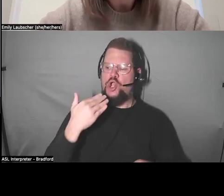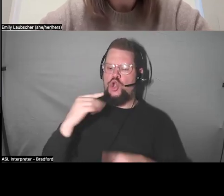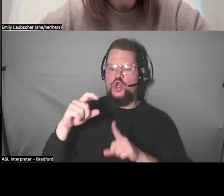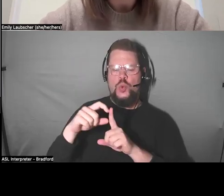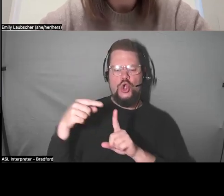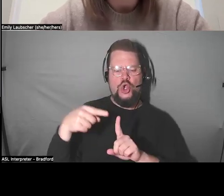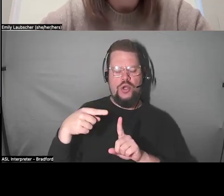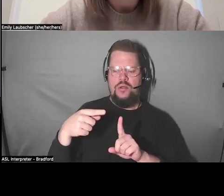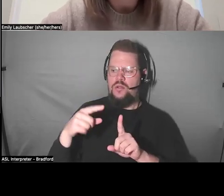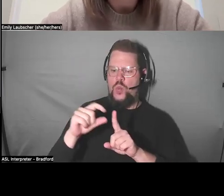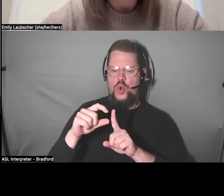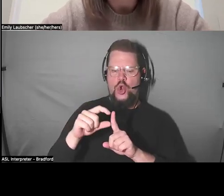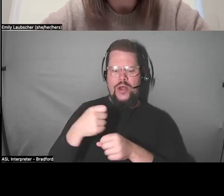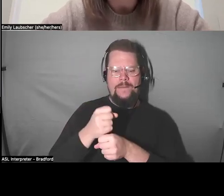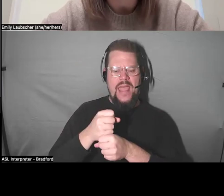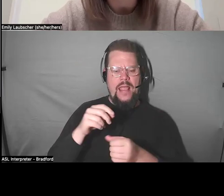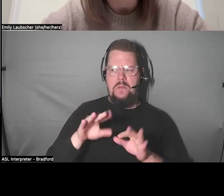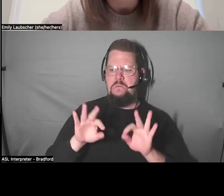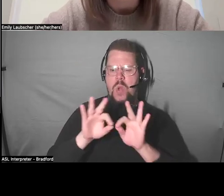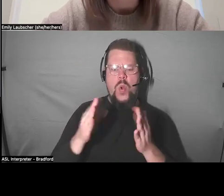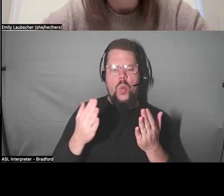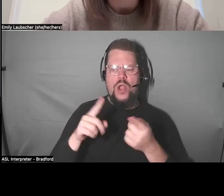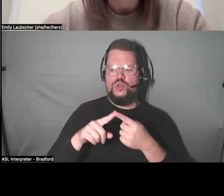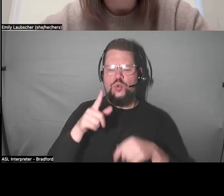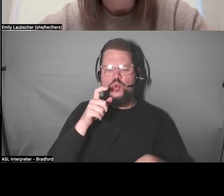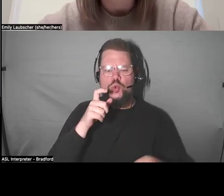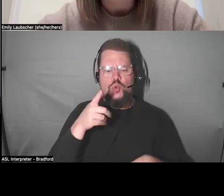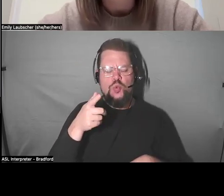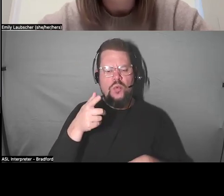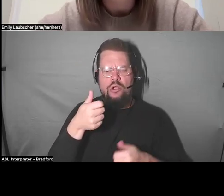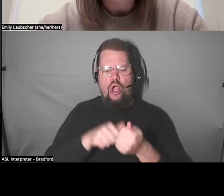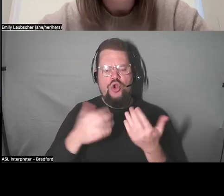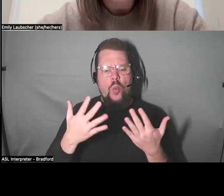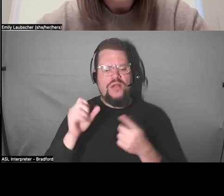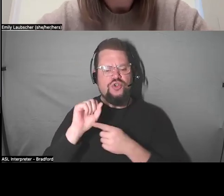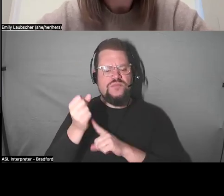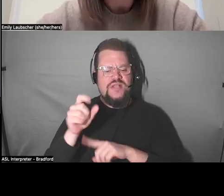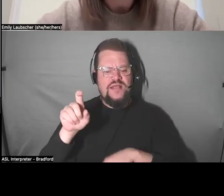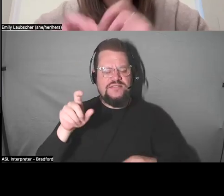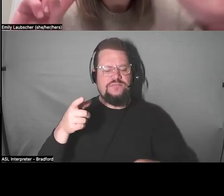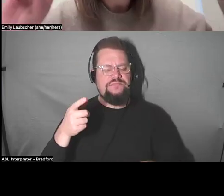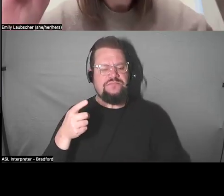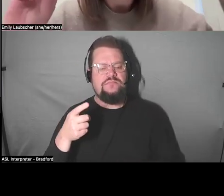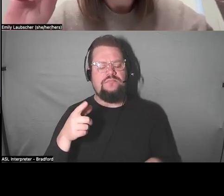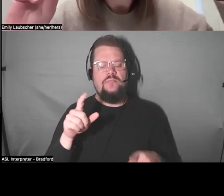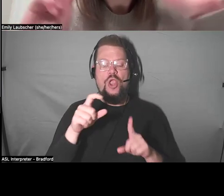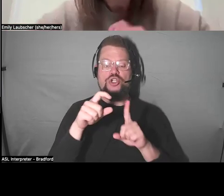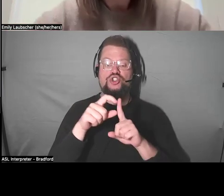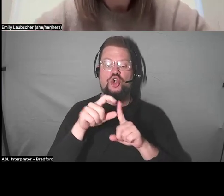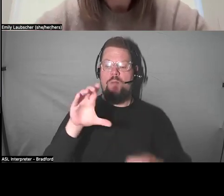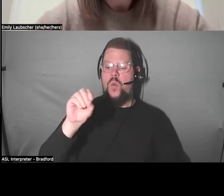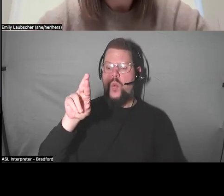What makes a word important? Important to whom and under what circumstances? Because the term